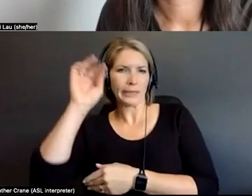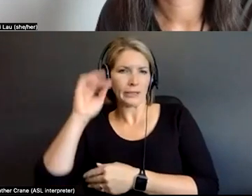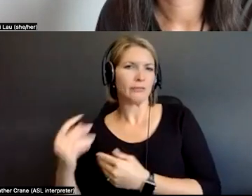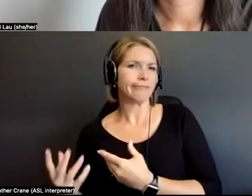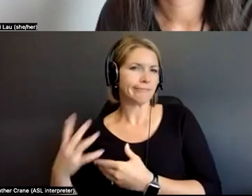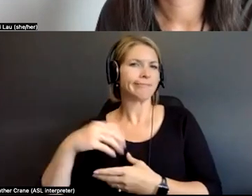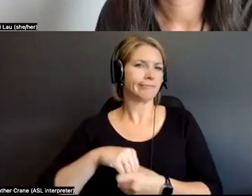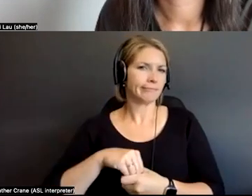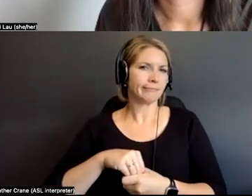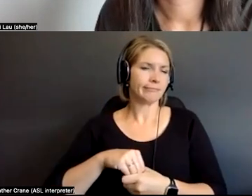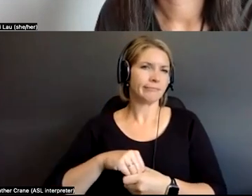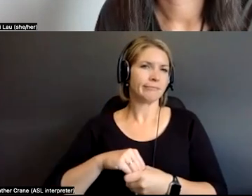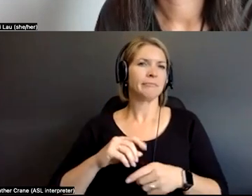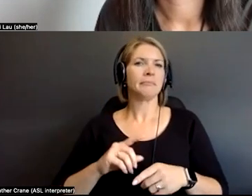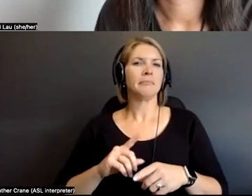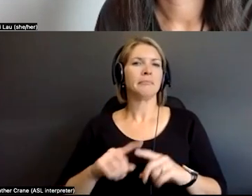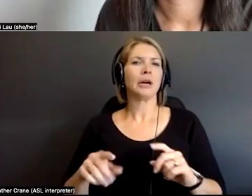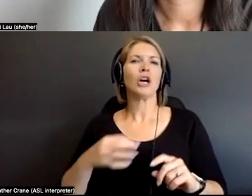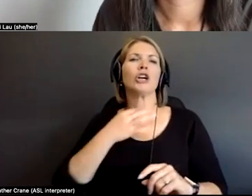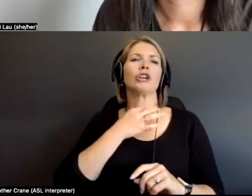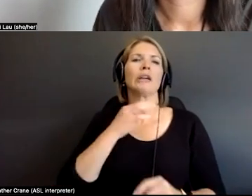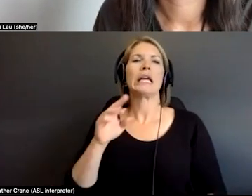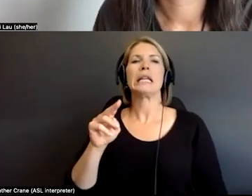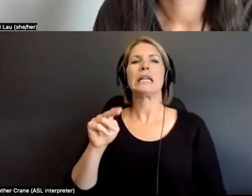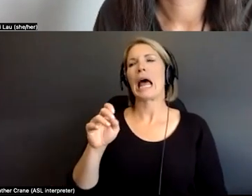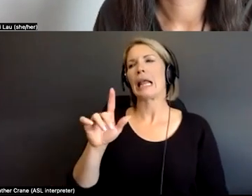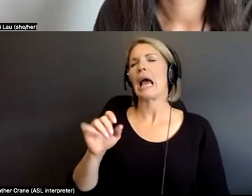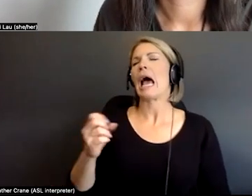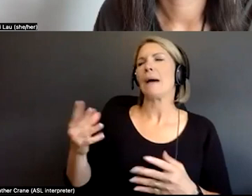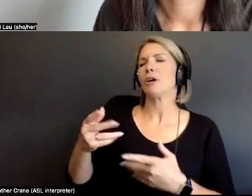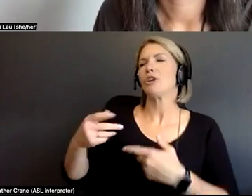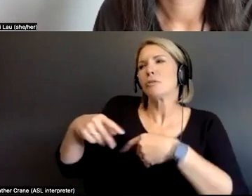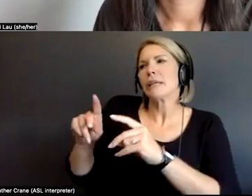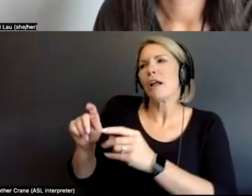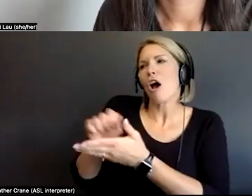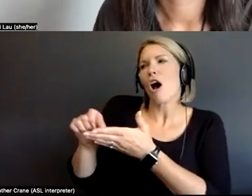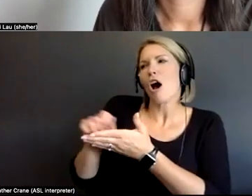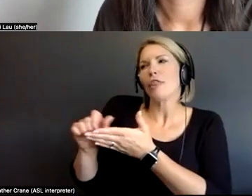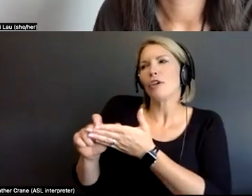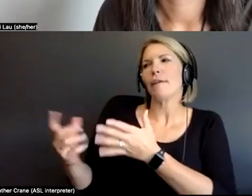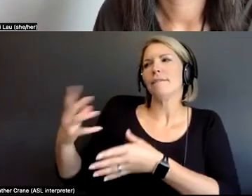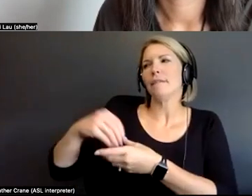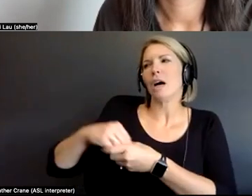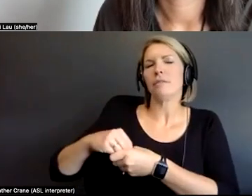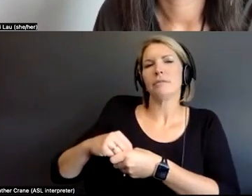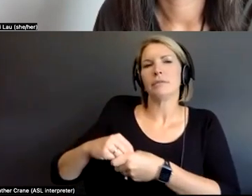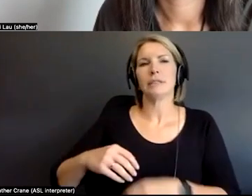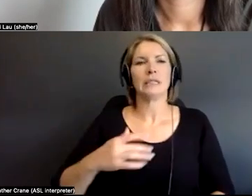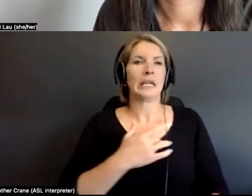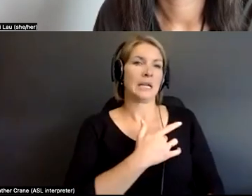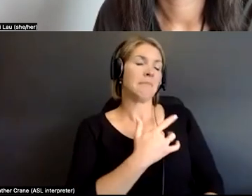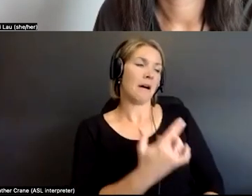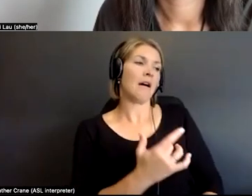you allow an author to dictate where the design of a book goes? I mean, that's typically up to the publisher,